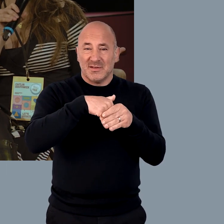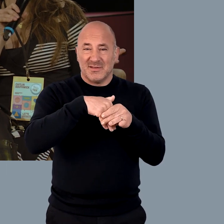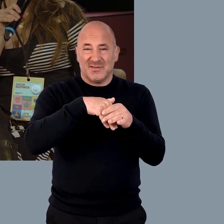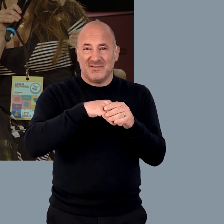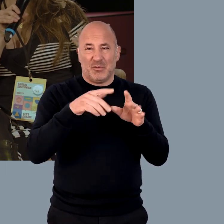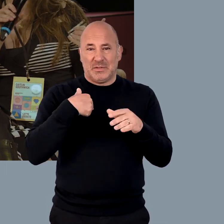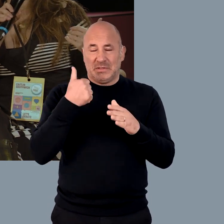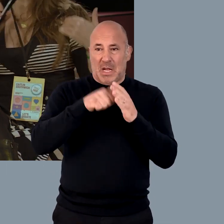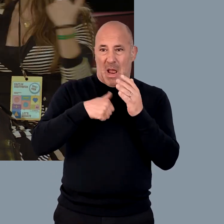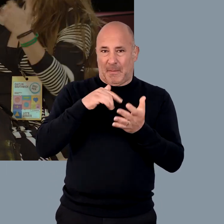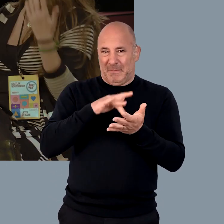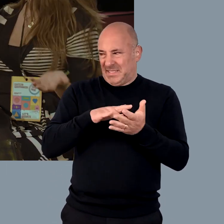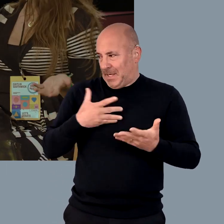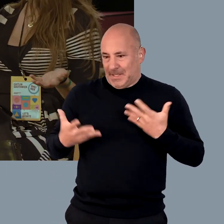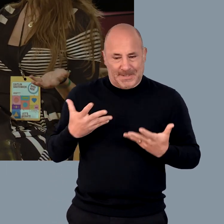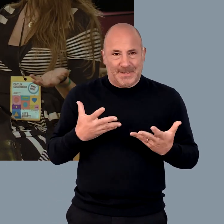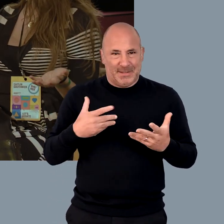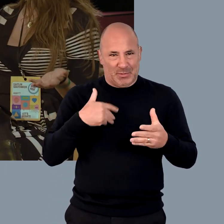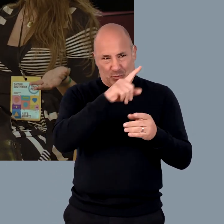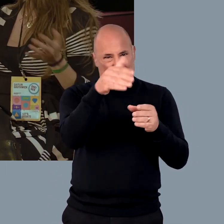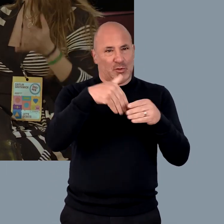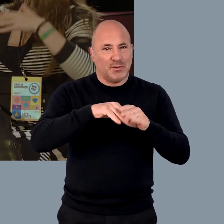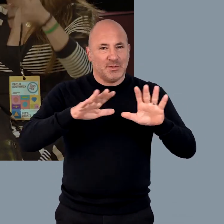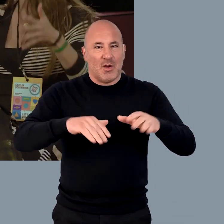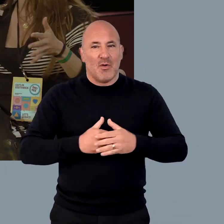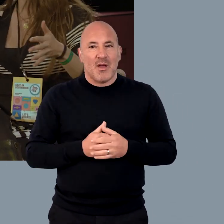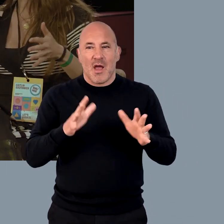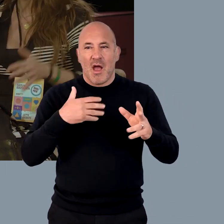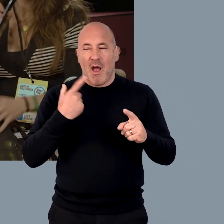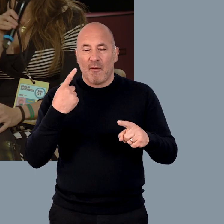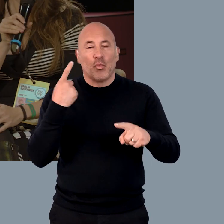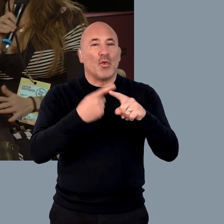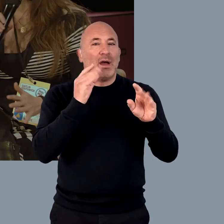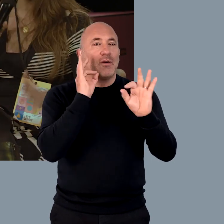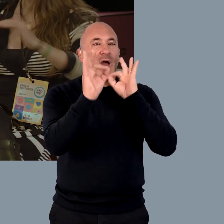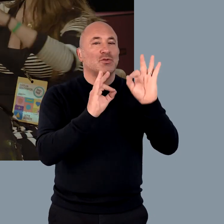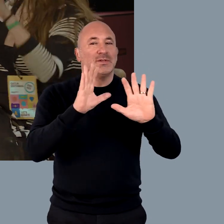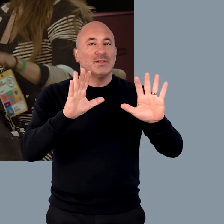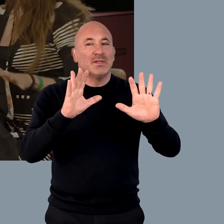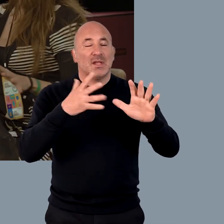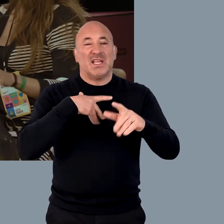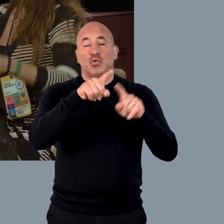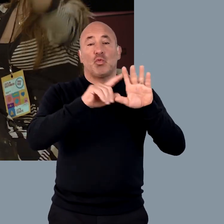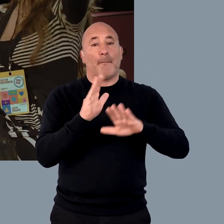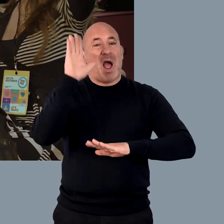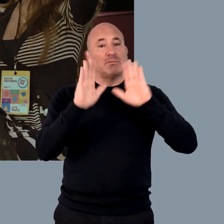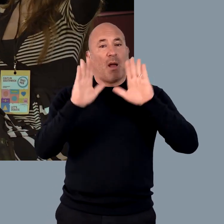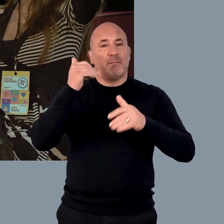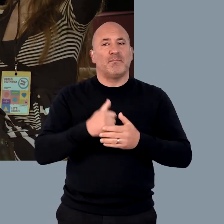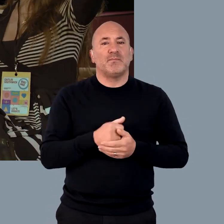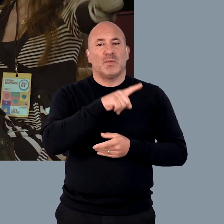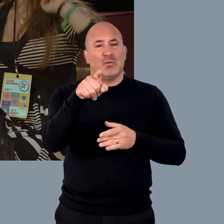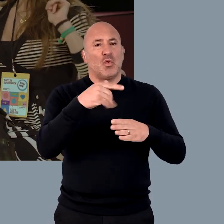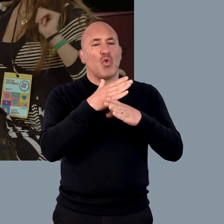to make sure that you guys are included in this conversation, that we're not starting in the middle. So just a couple of quick questions. Show